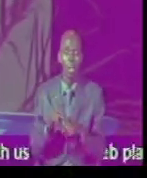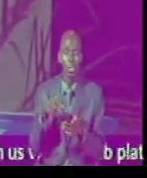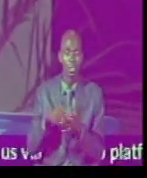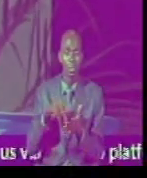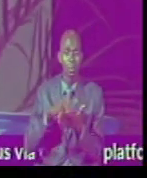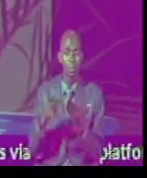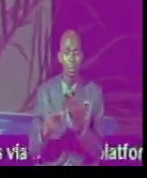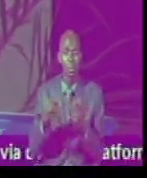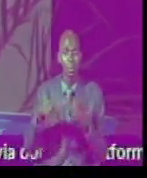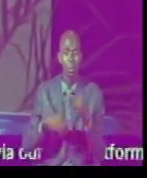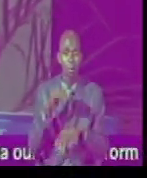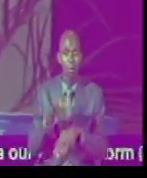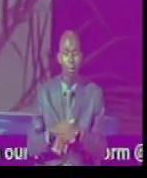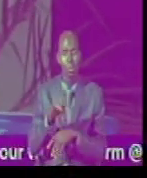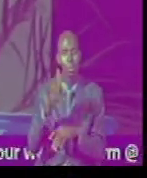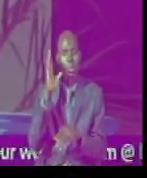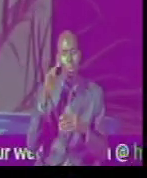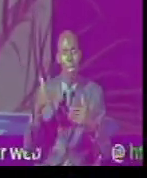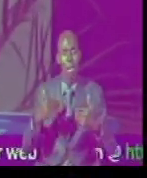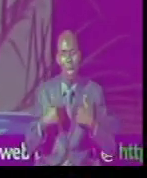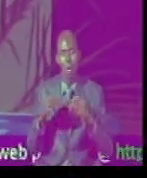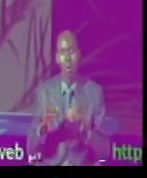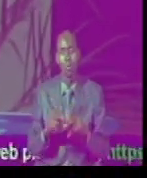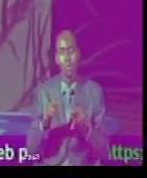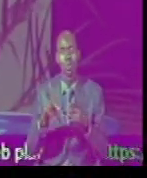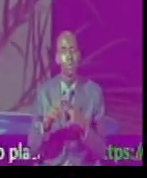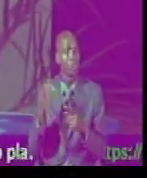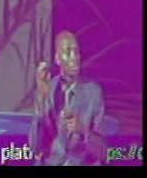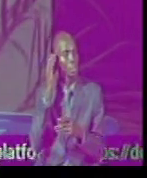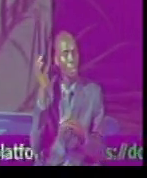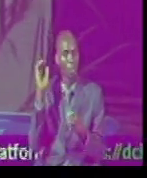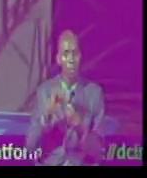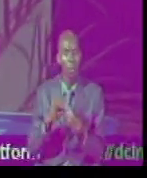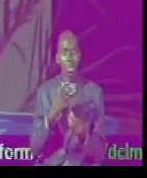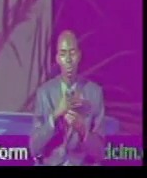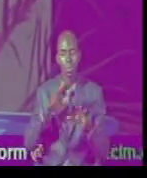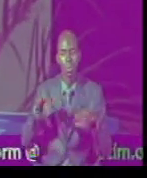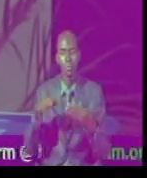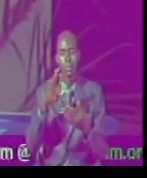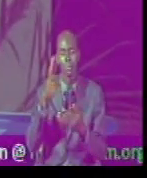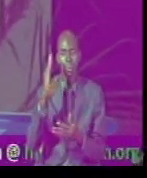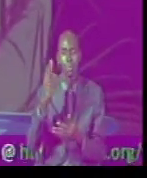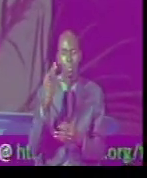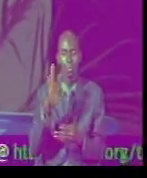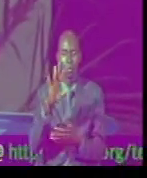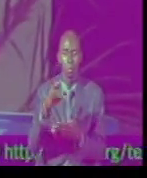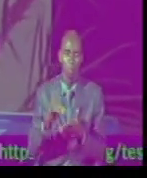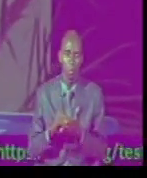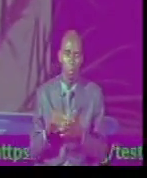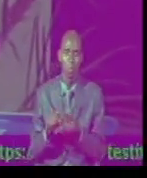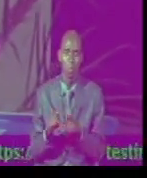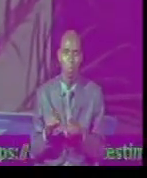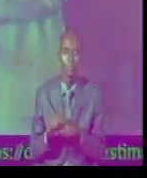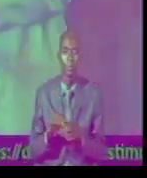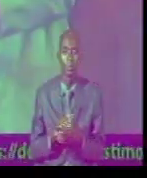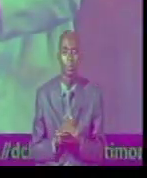have opportunity to hear more and also testify about your own. The next testifier.